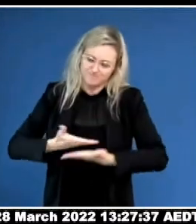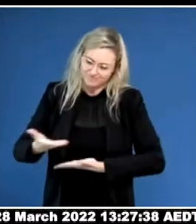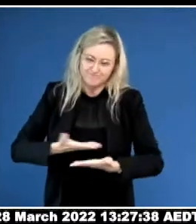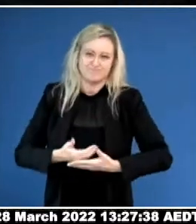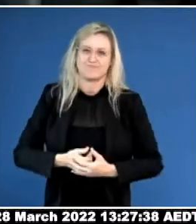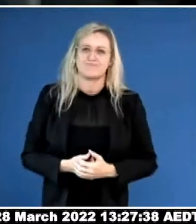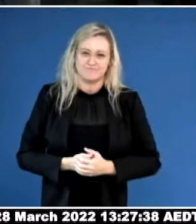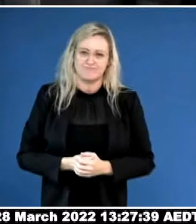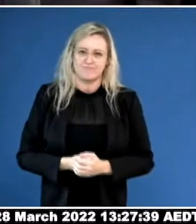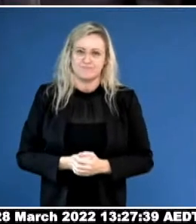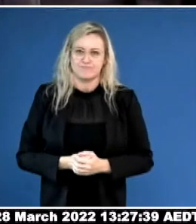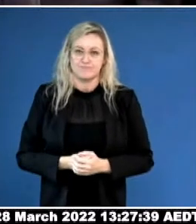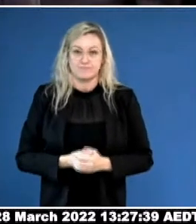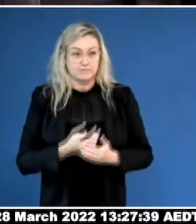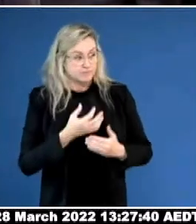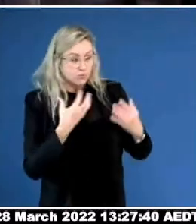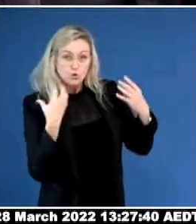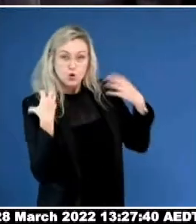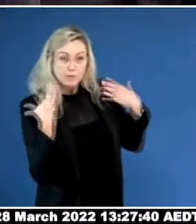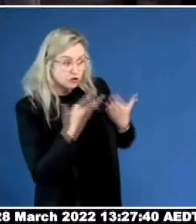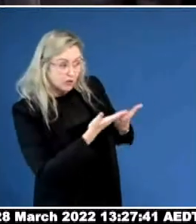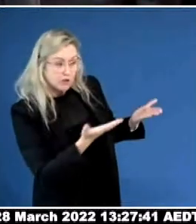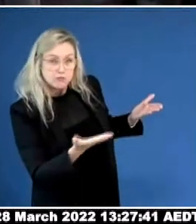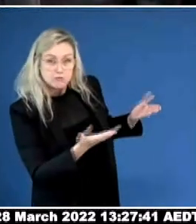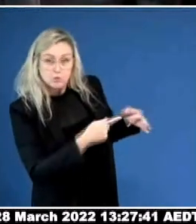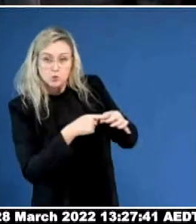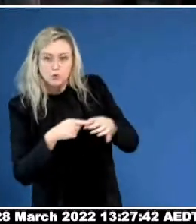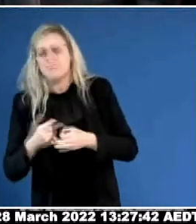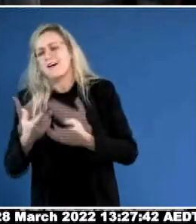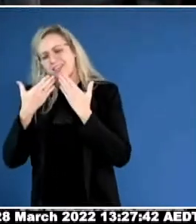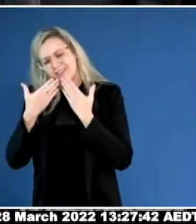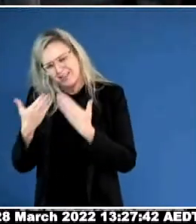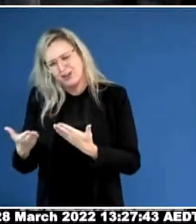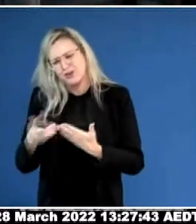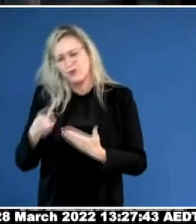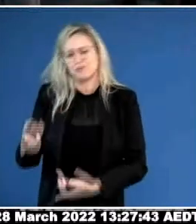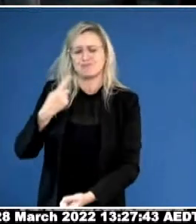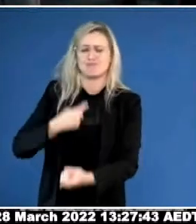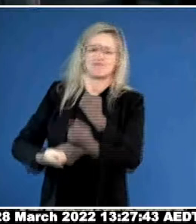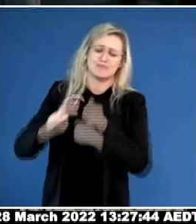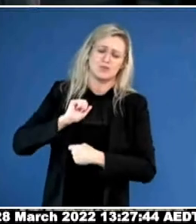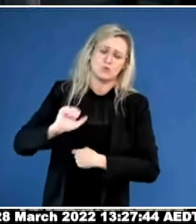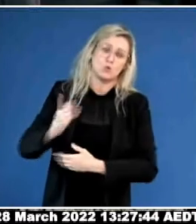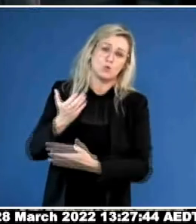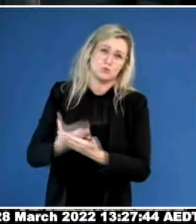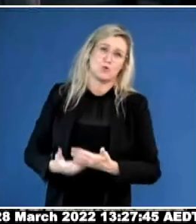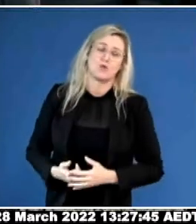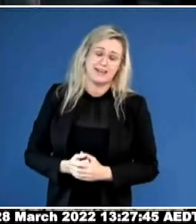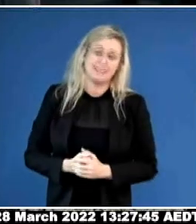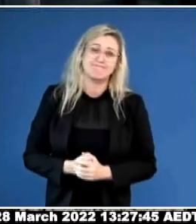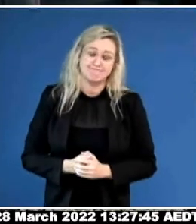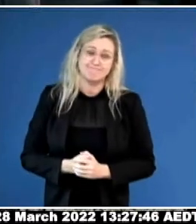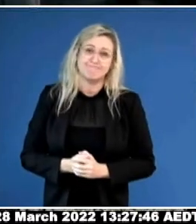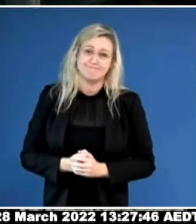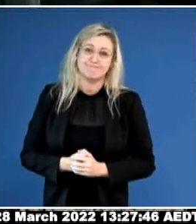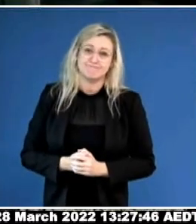I'll ask the commissioners, they may have some questions of you, but thank you very much for sharing your personal experiences today and also just